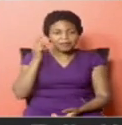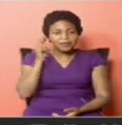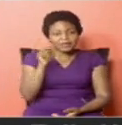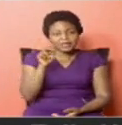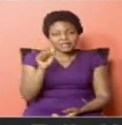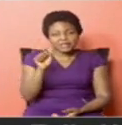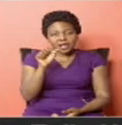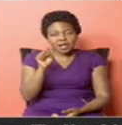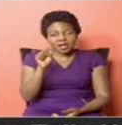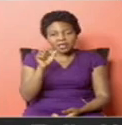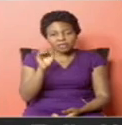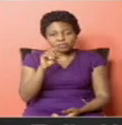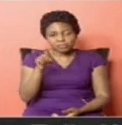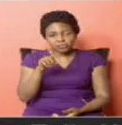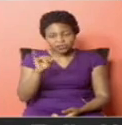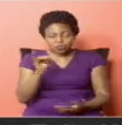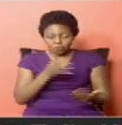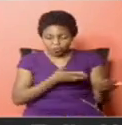you are most welcome.